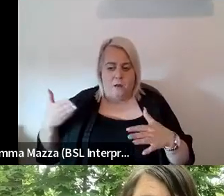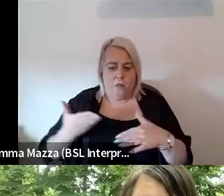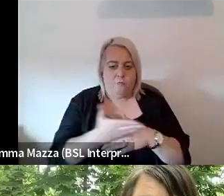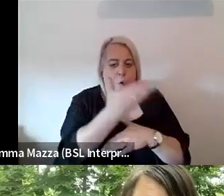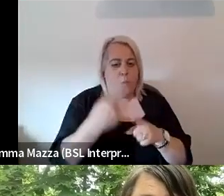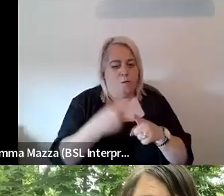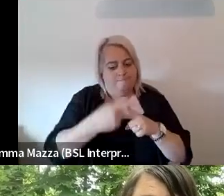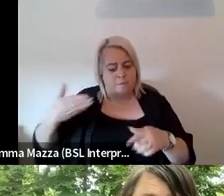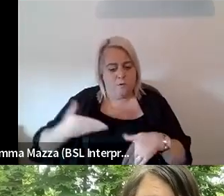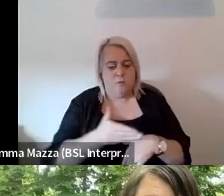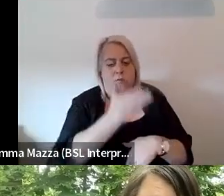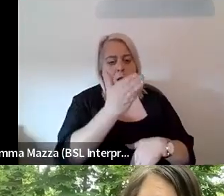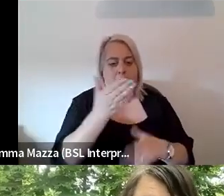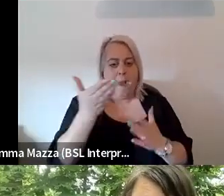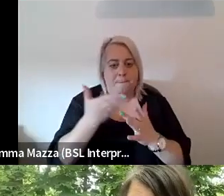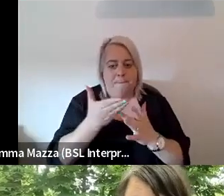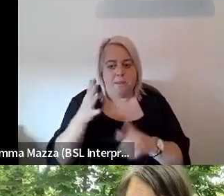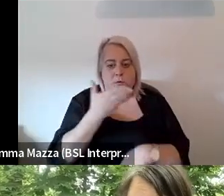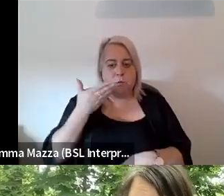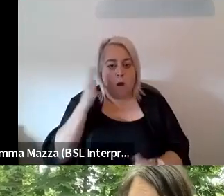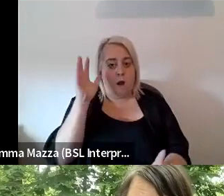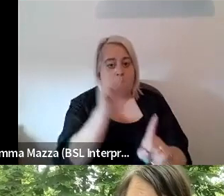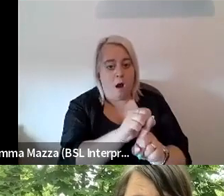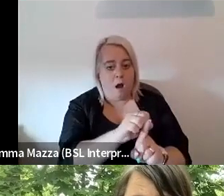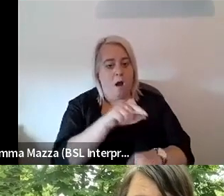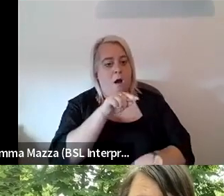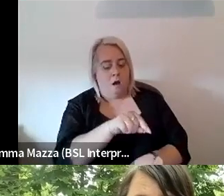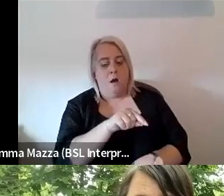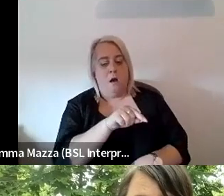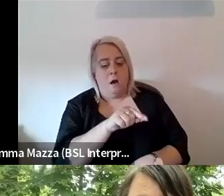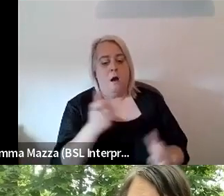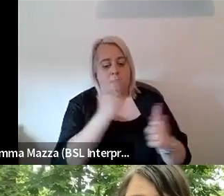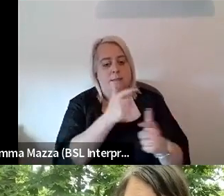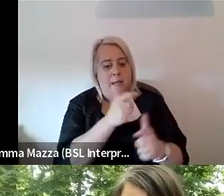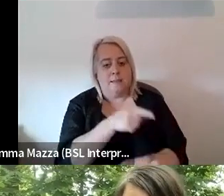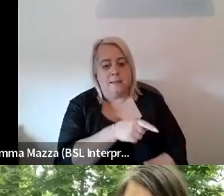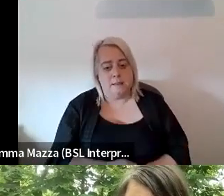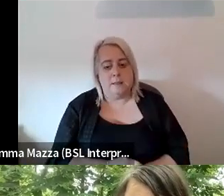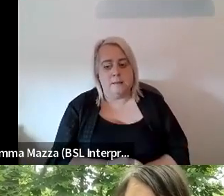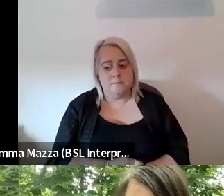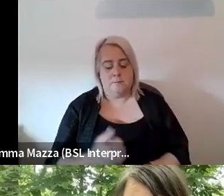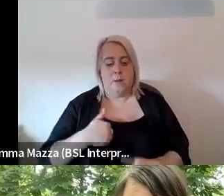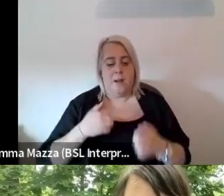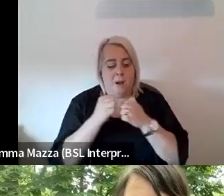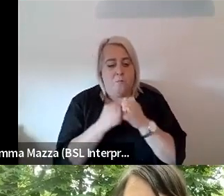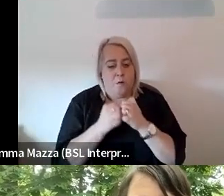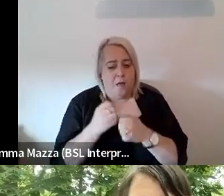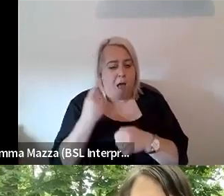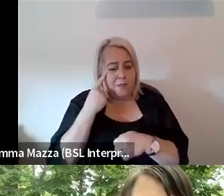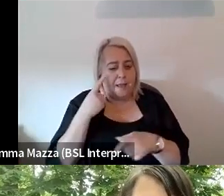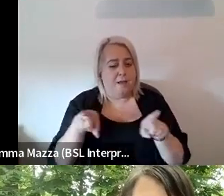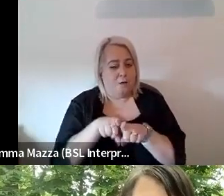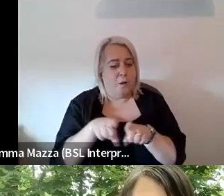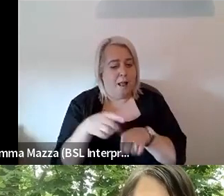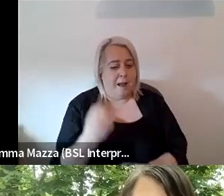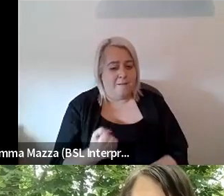until middle school that she was identified as dyslexic. And I think my brother has it also. And